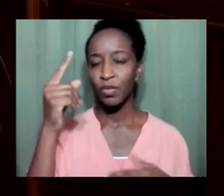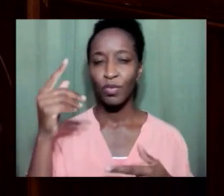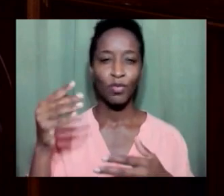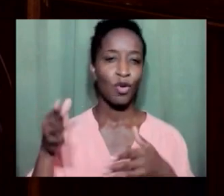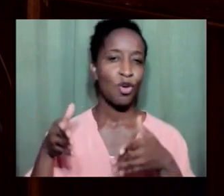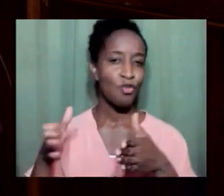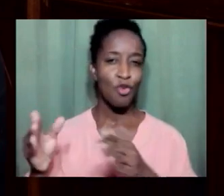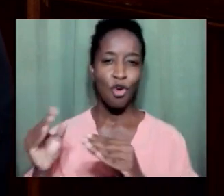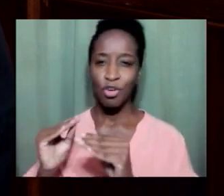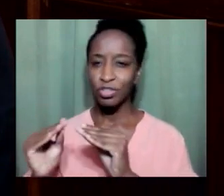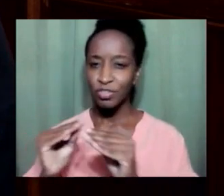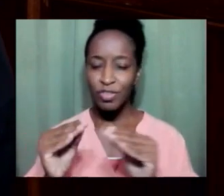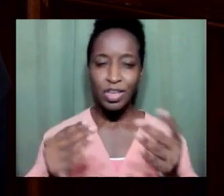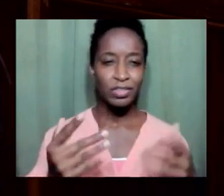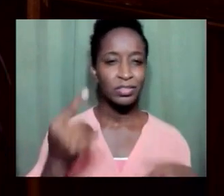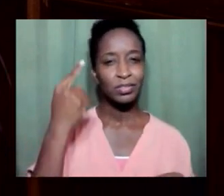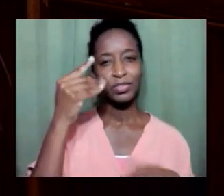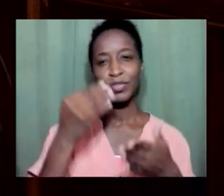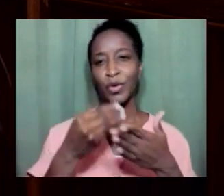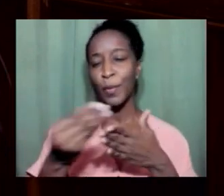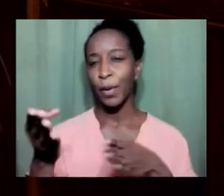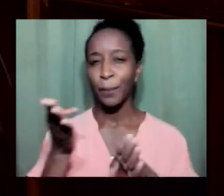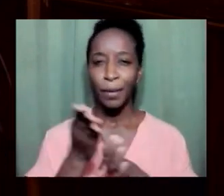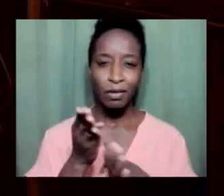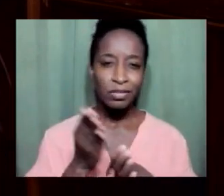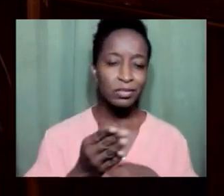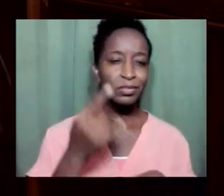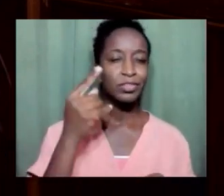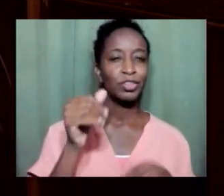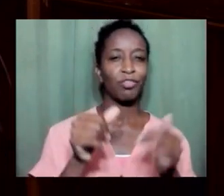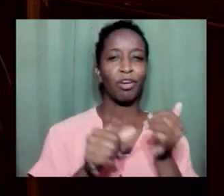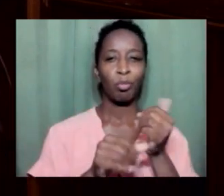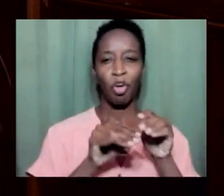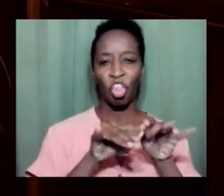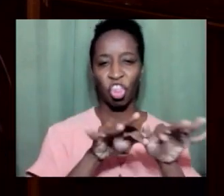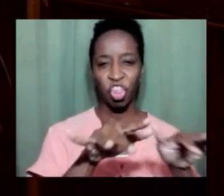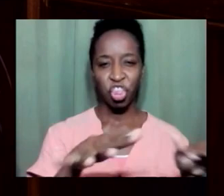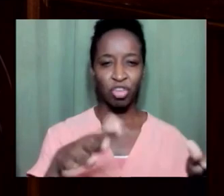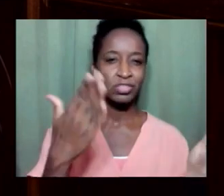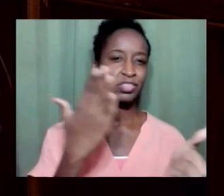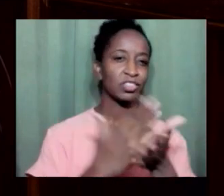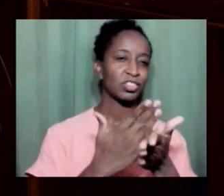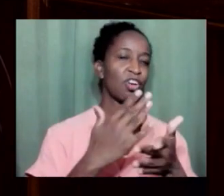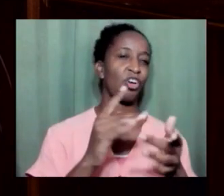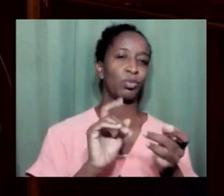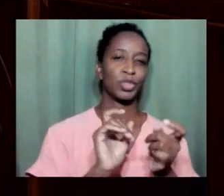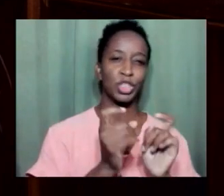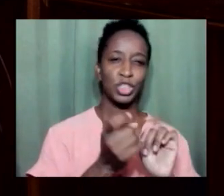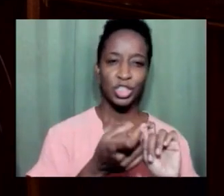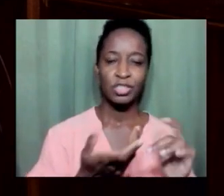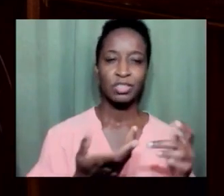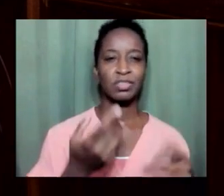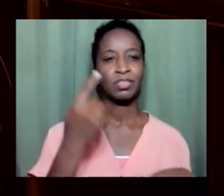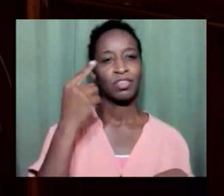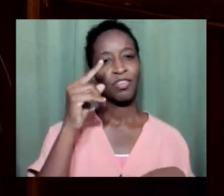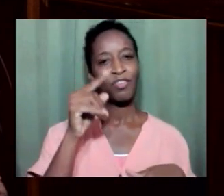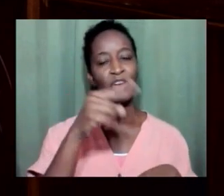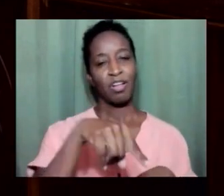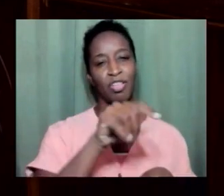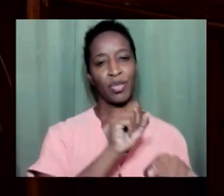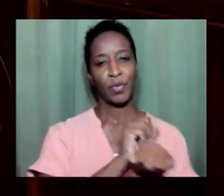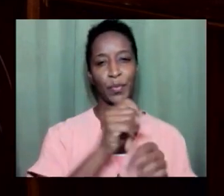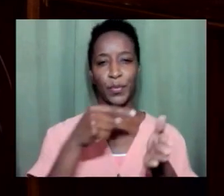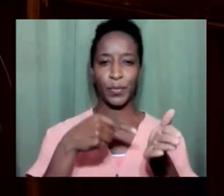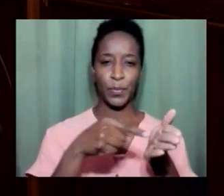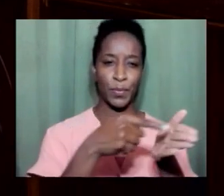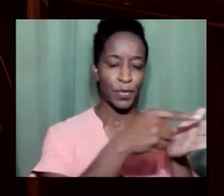buses, to stop the sewage, to buy garbage trucks, to pay wages, and to pay pensions, and many, many more